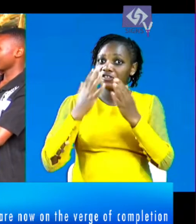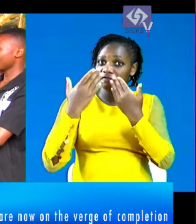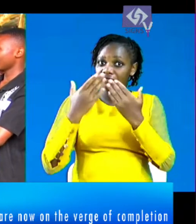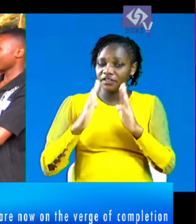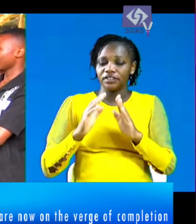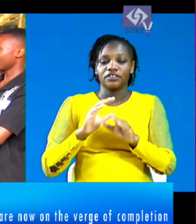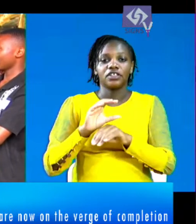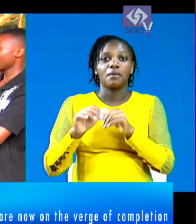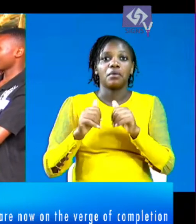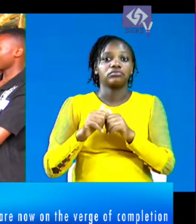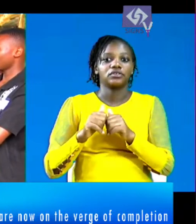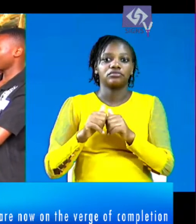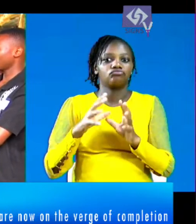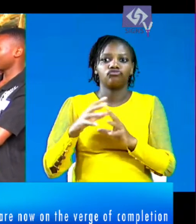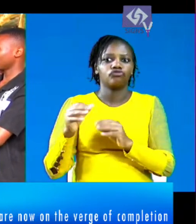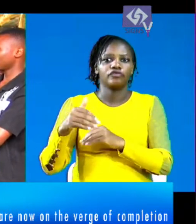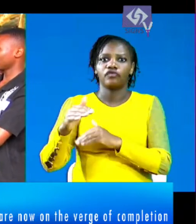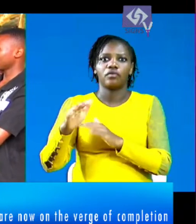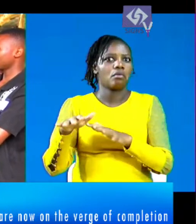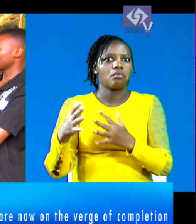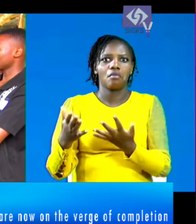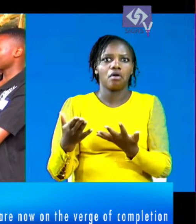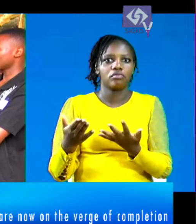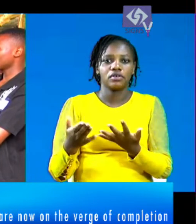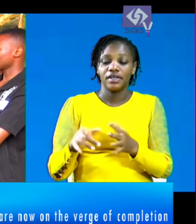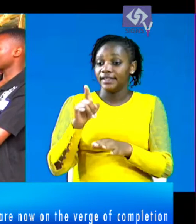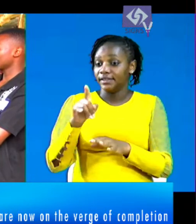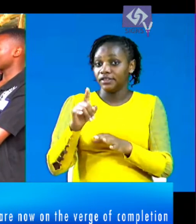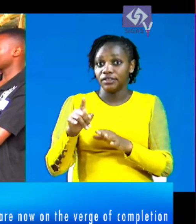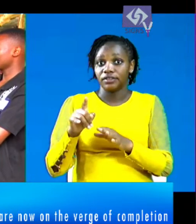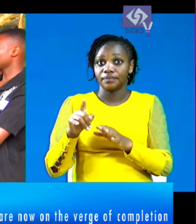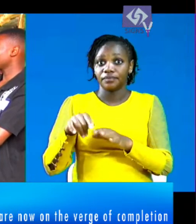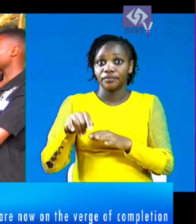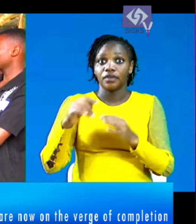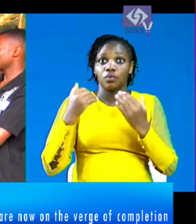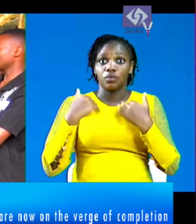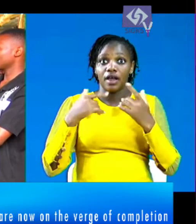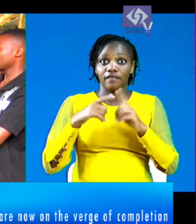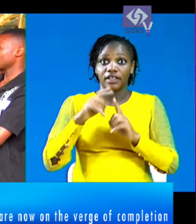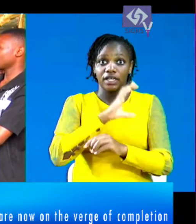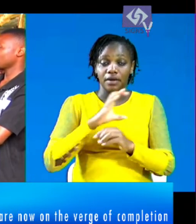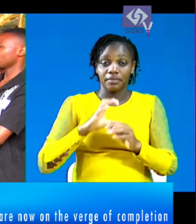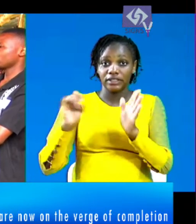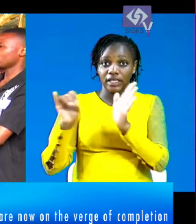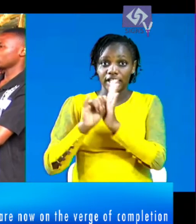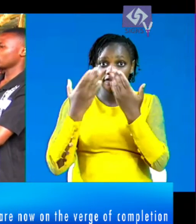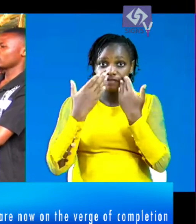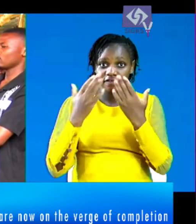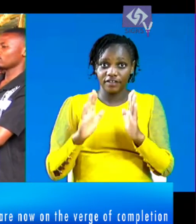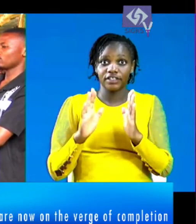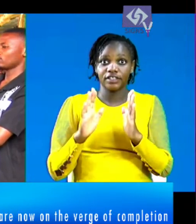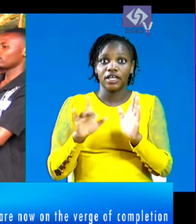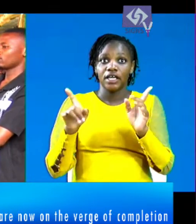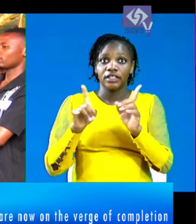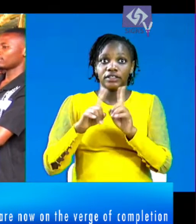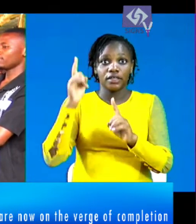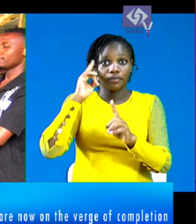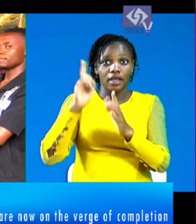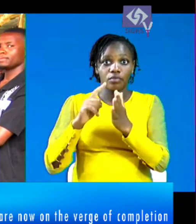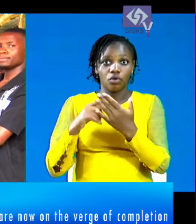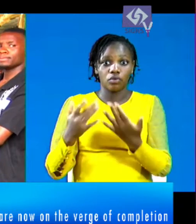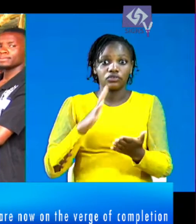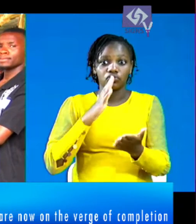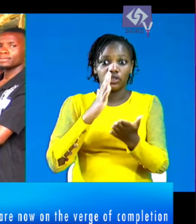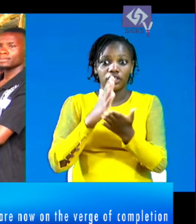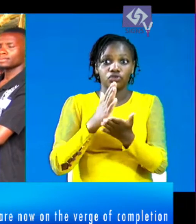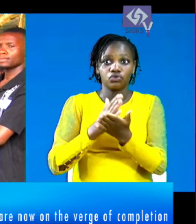forward. So this is one of the projects which we had as a committee identified to ensure that we